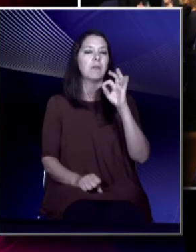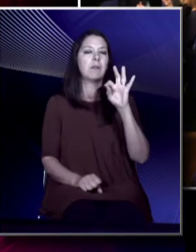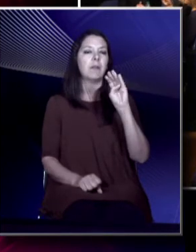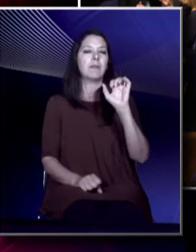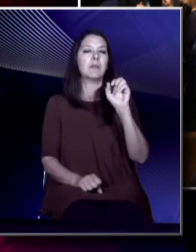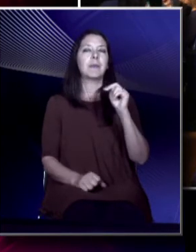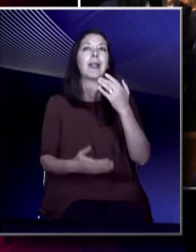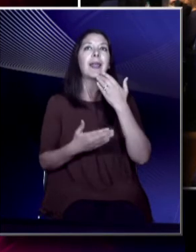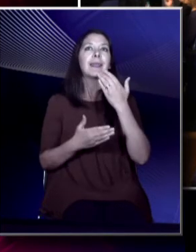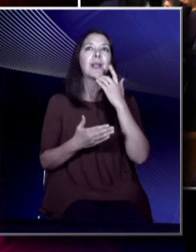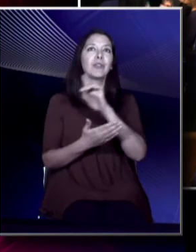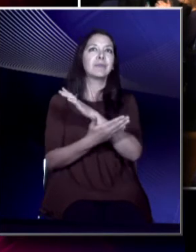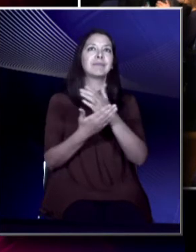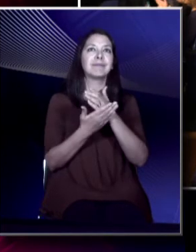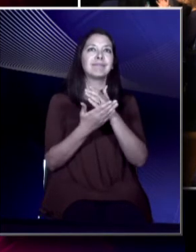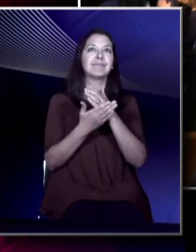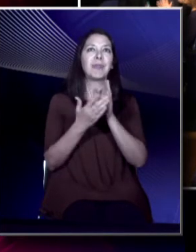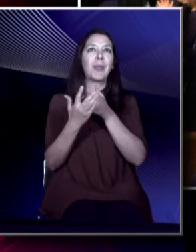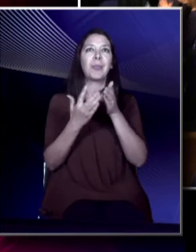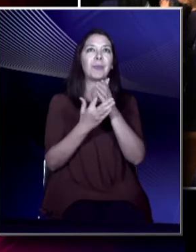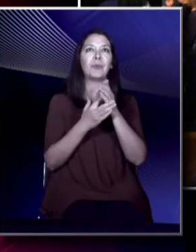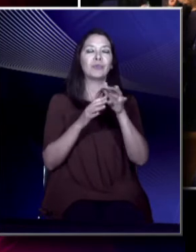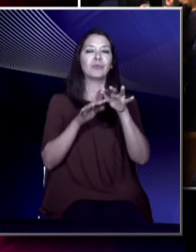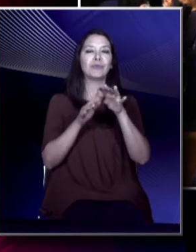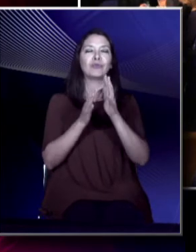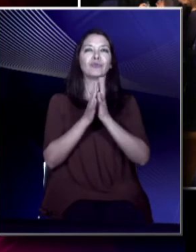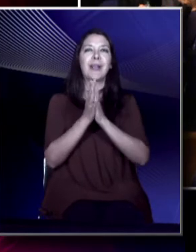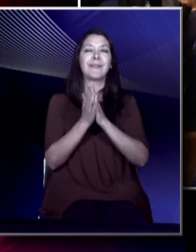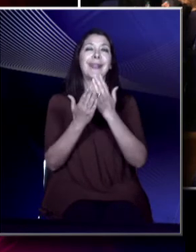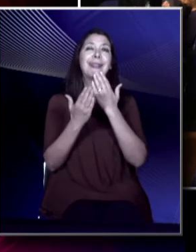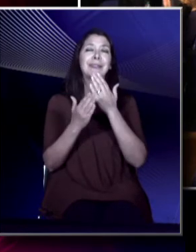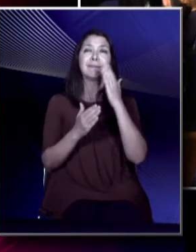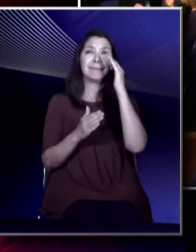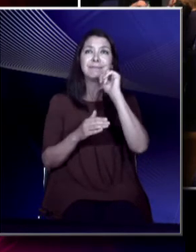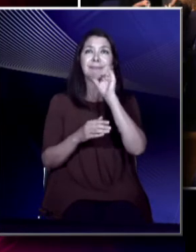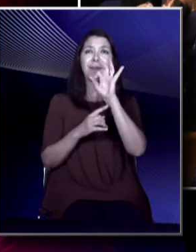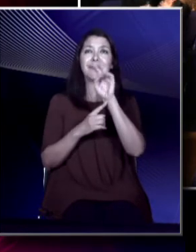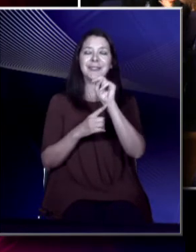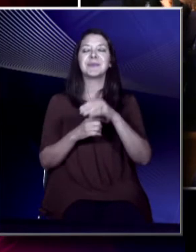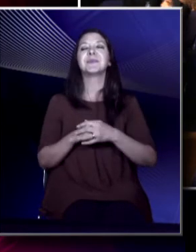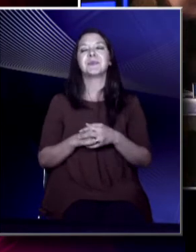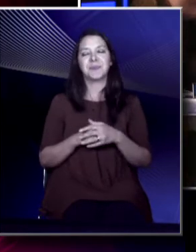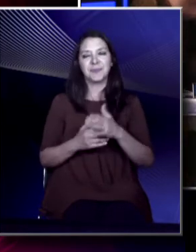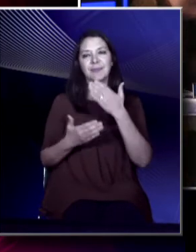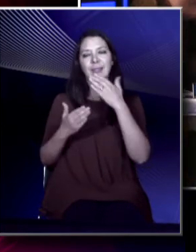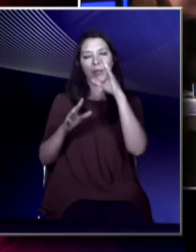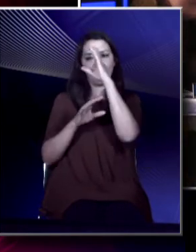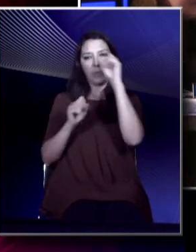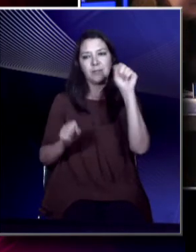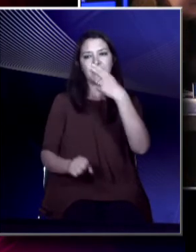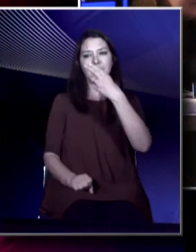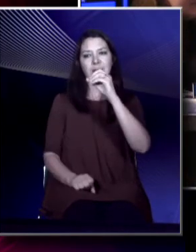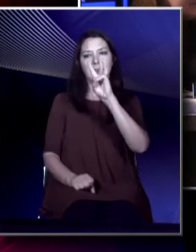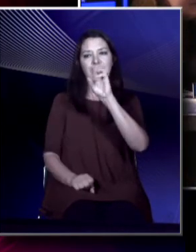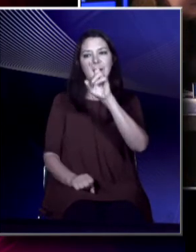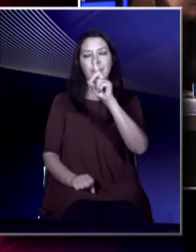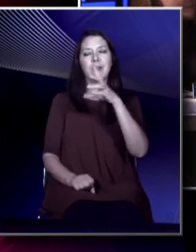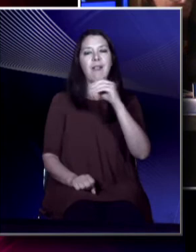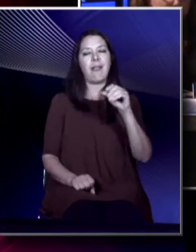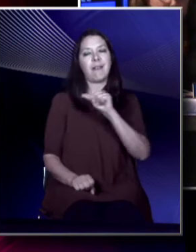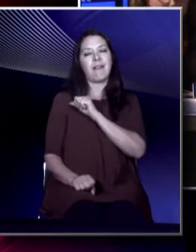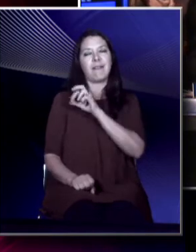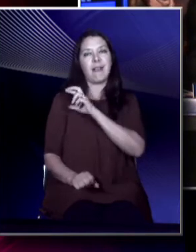through traffic. I heard it was not fun, so go ahead. Thank you, President Howard and Superintendent Reichman. And